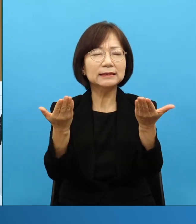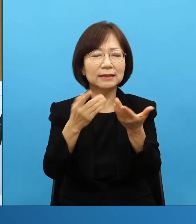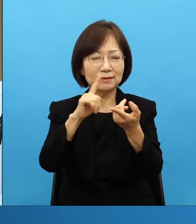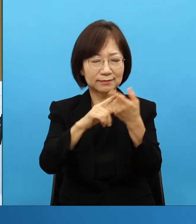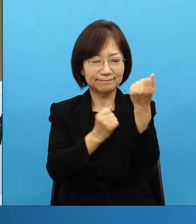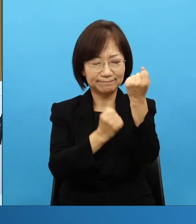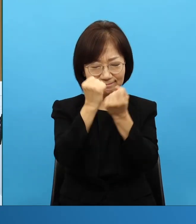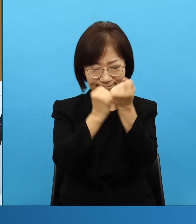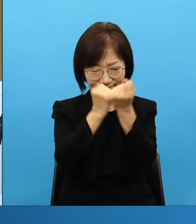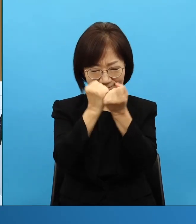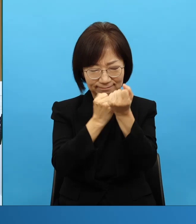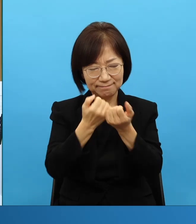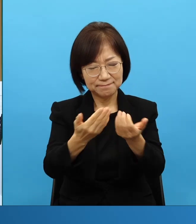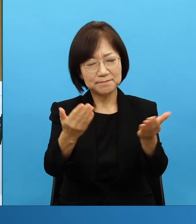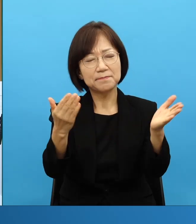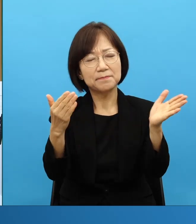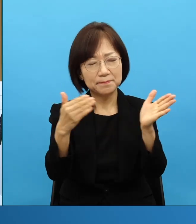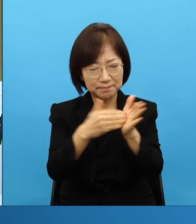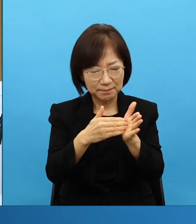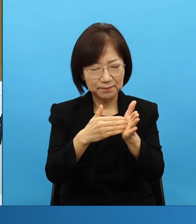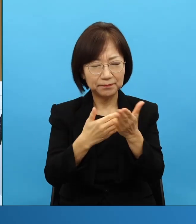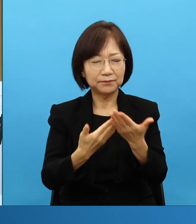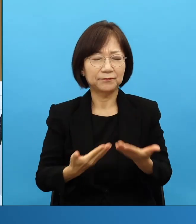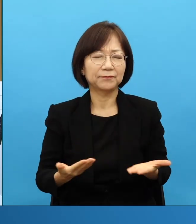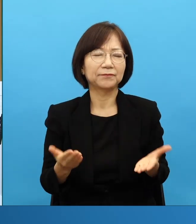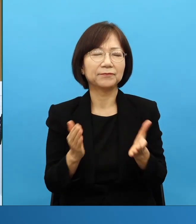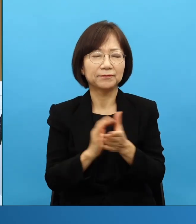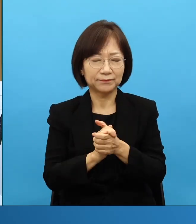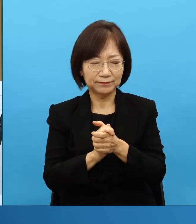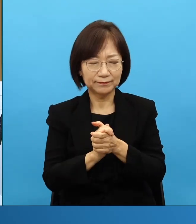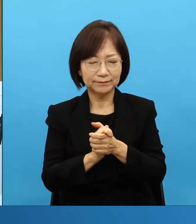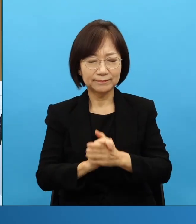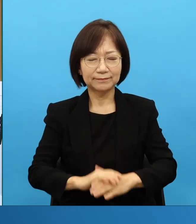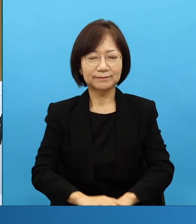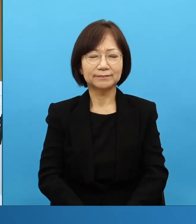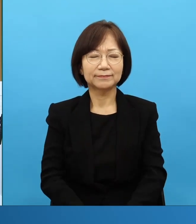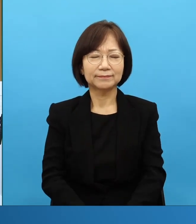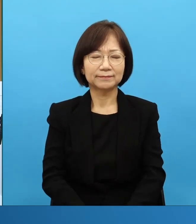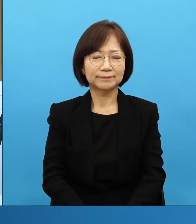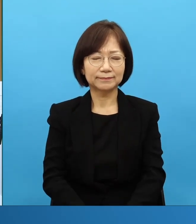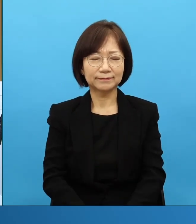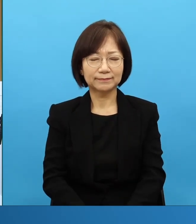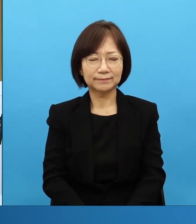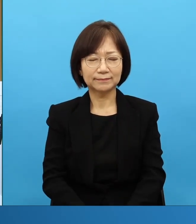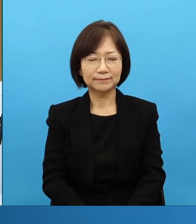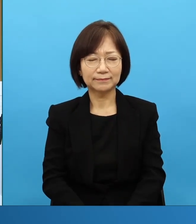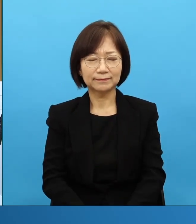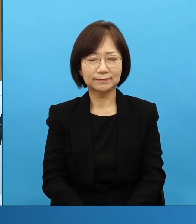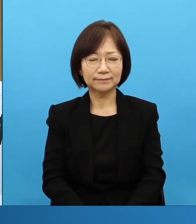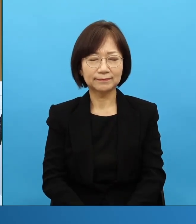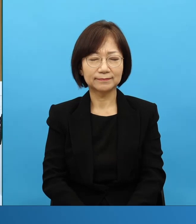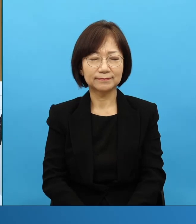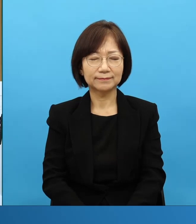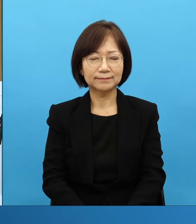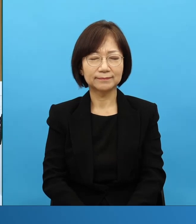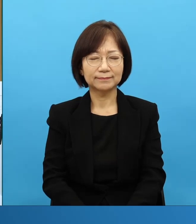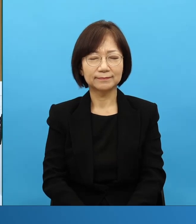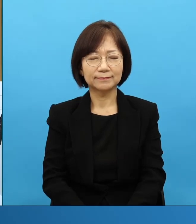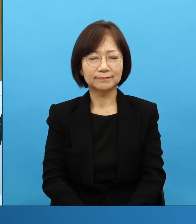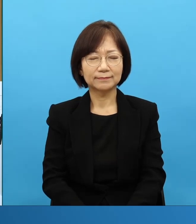to them and gave many convincing proofs that he was alive. He appeared to them over a period of 40 days and spoke about the kingdom of God.